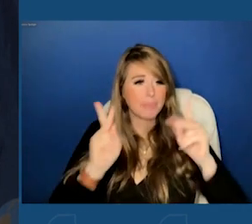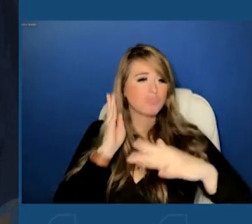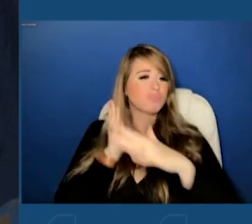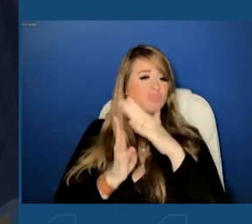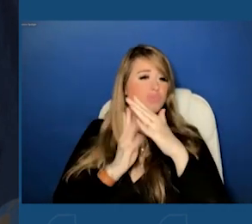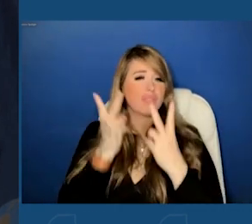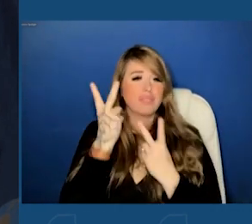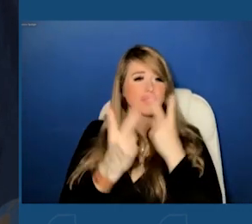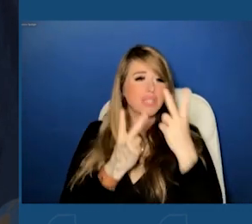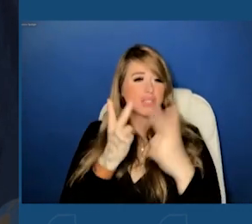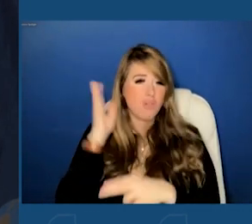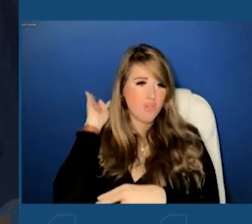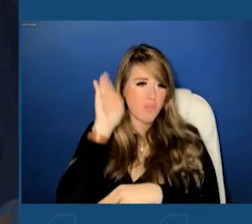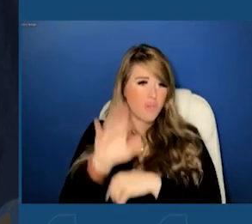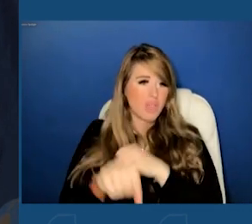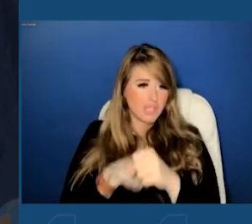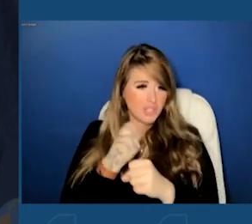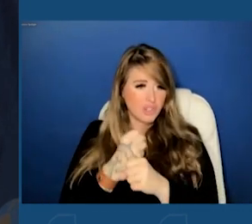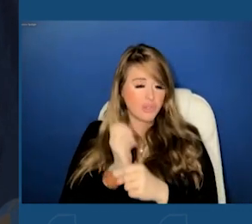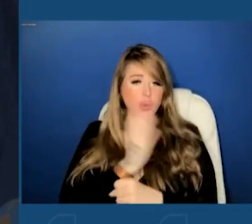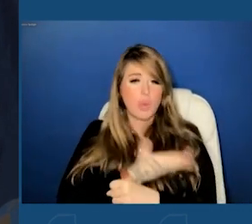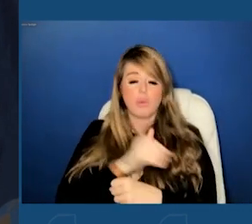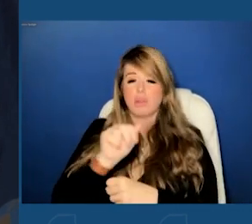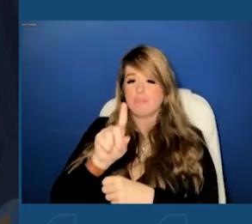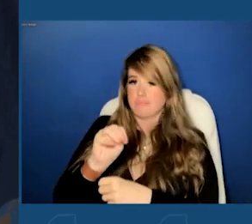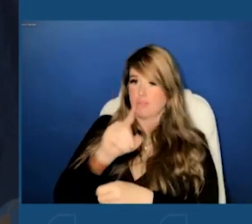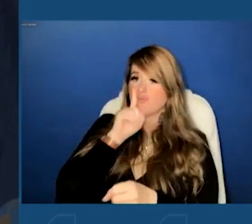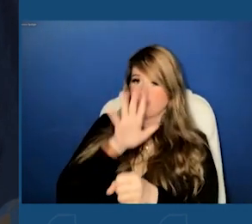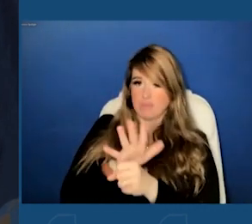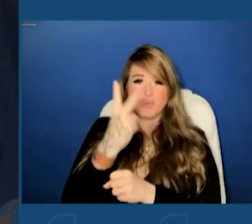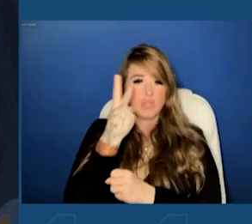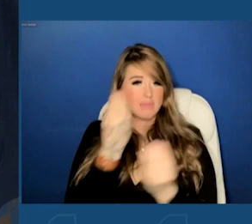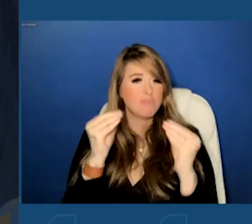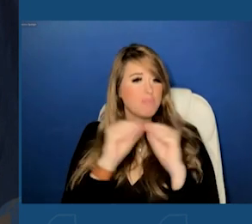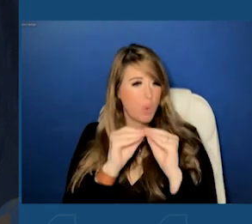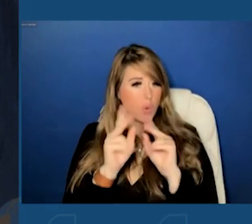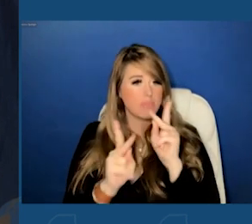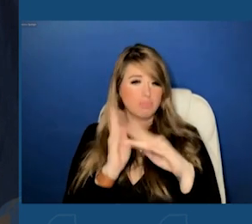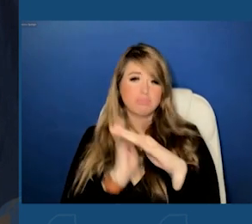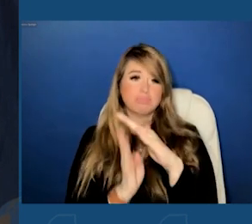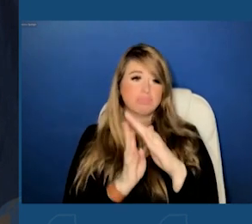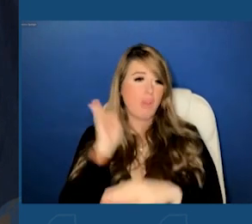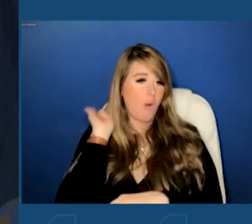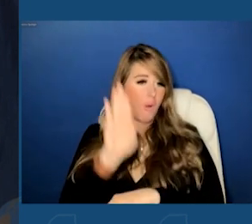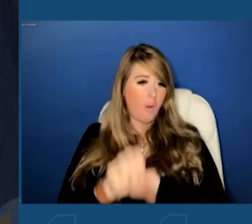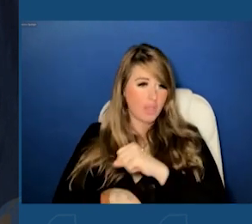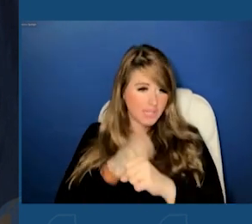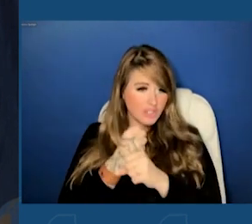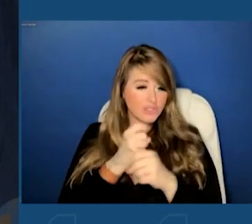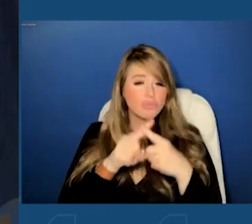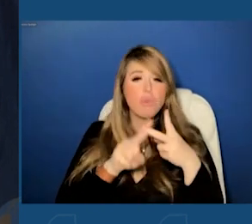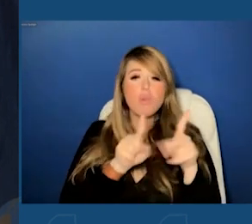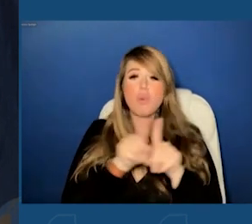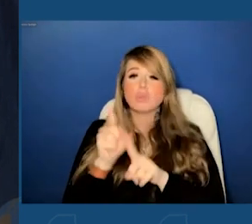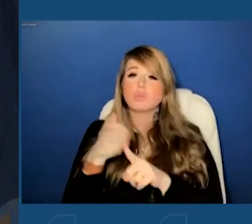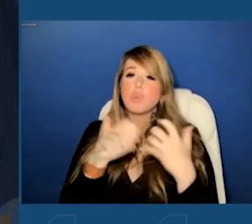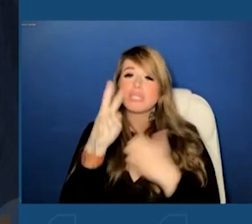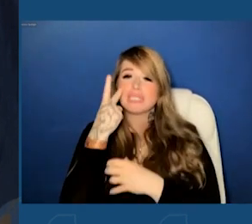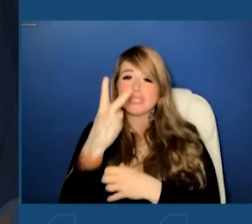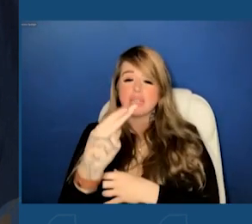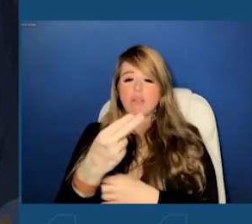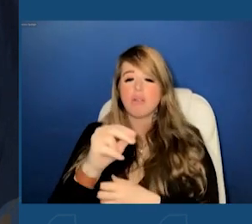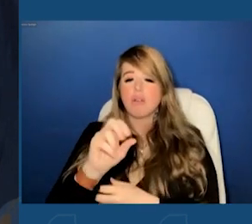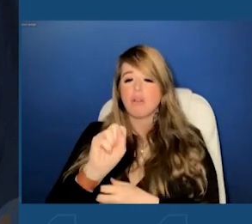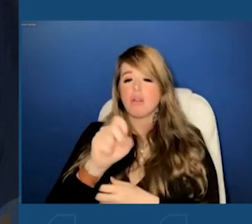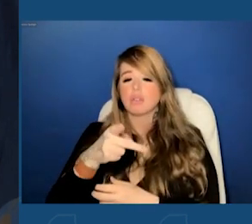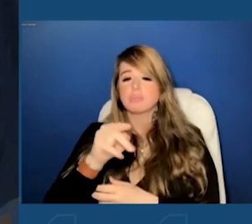our administration, and we're also committed to helping those people who are in the hospitality industry have that full-time employment,